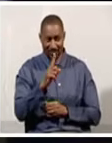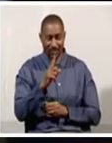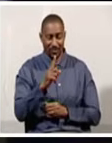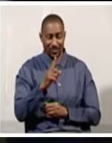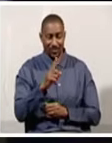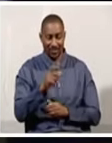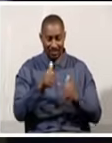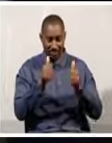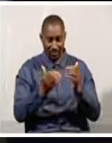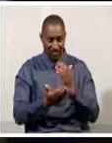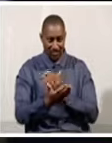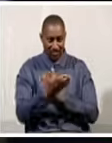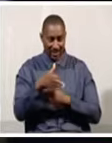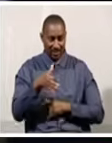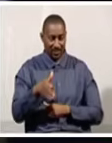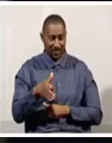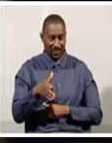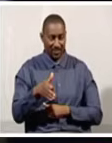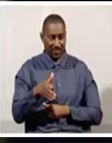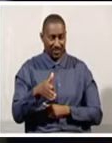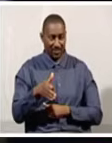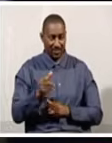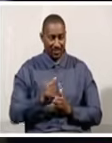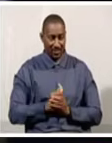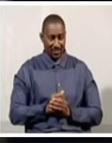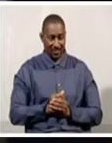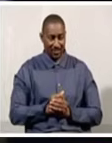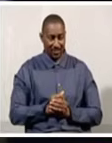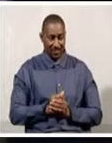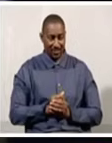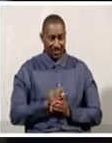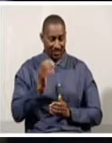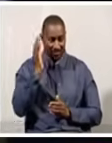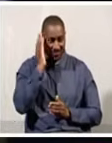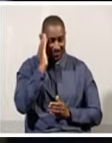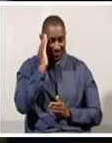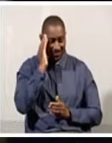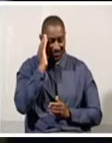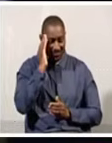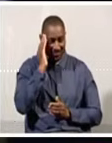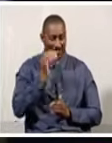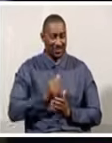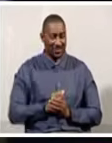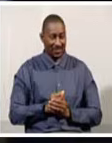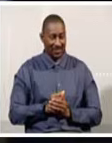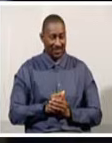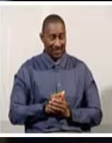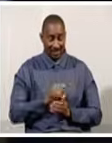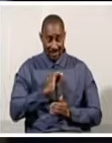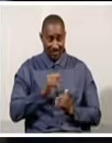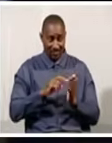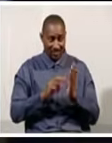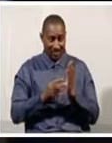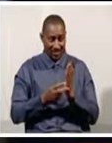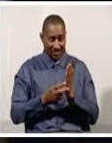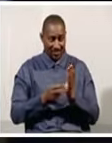out about me for him was that, you know, on Good Morning Namibia, we ad-lib quite a lot. In one of my ad-libs, I